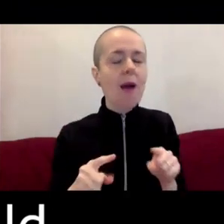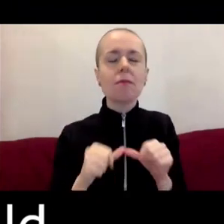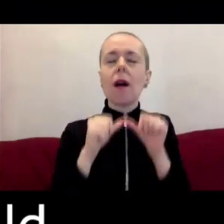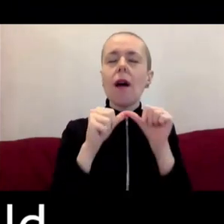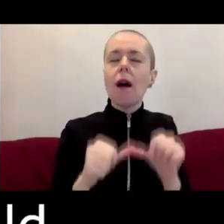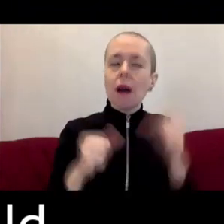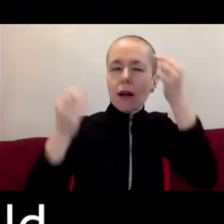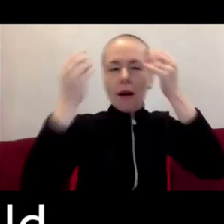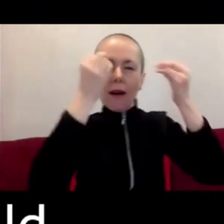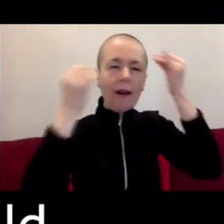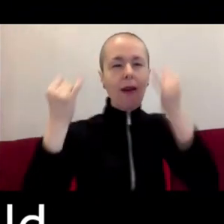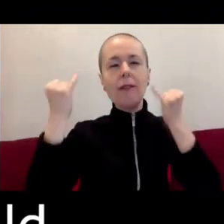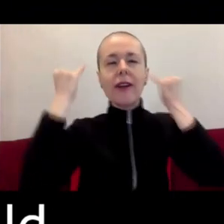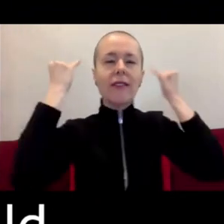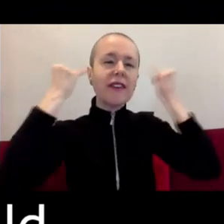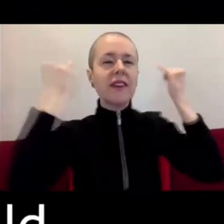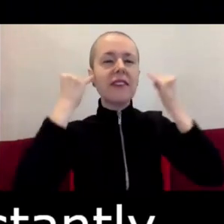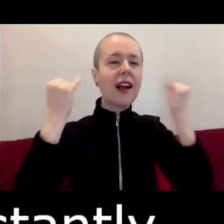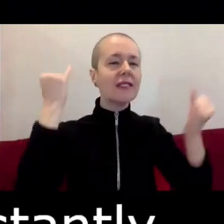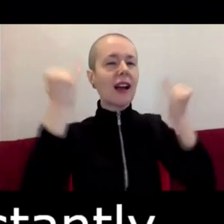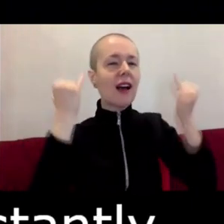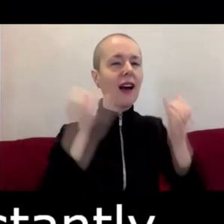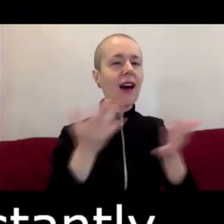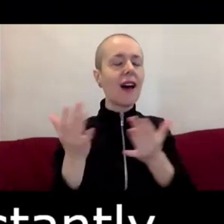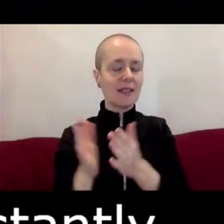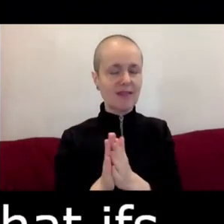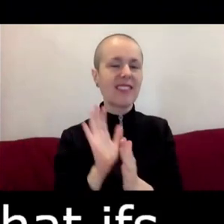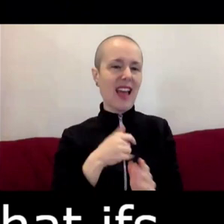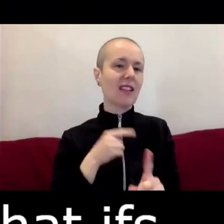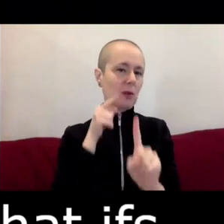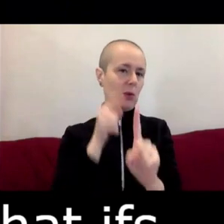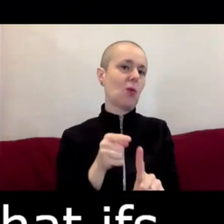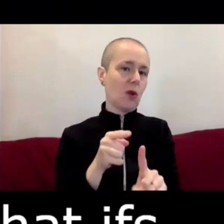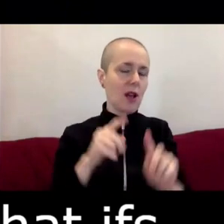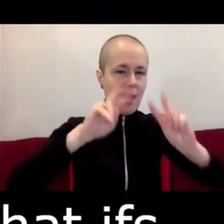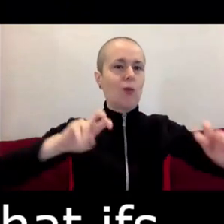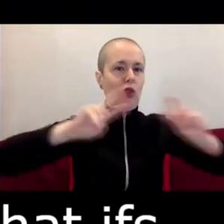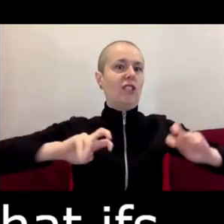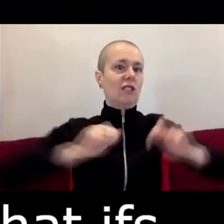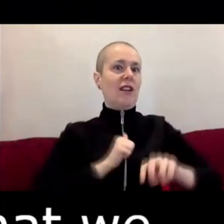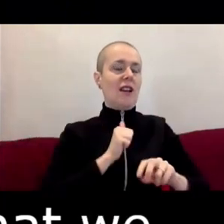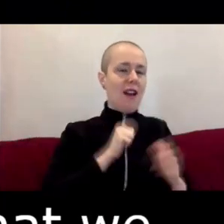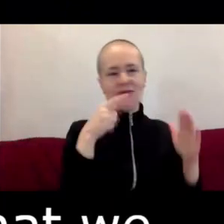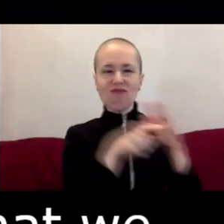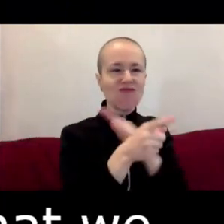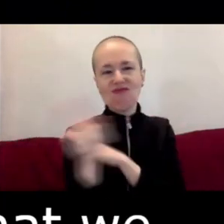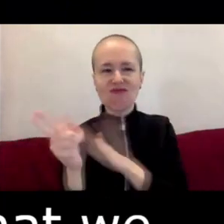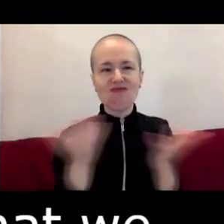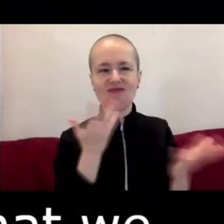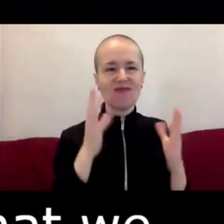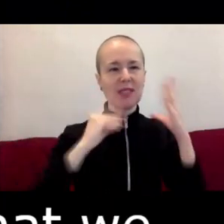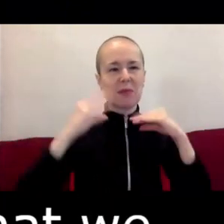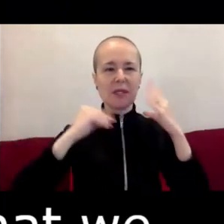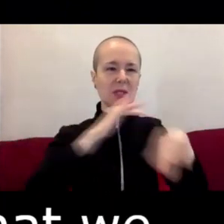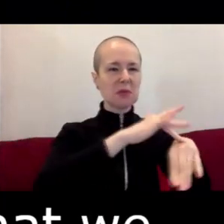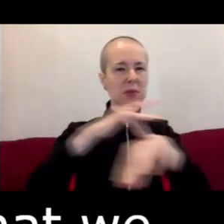through these like what ifs. And that's kind of like what we mean by exploration. Now, while they are experimenting